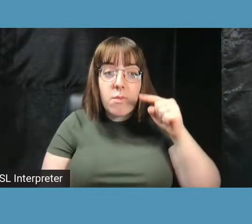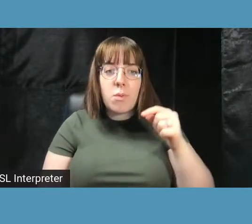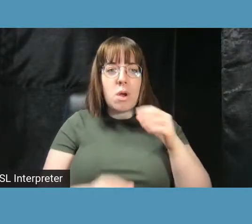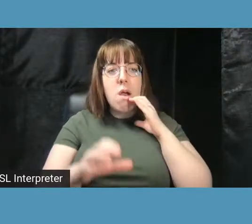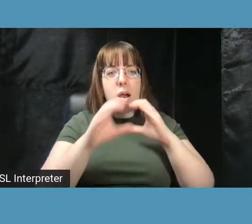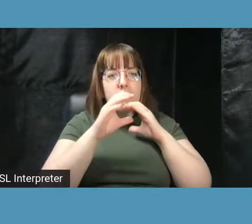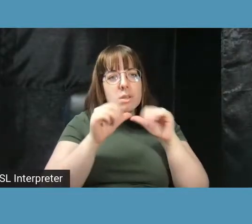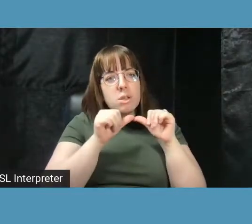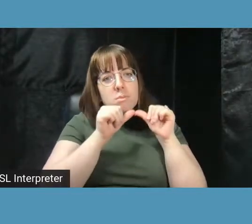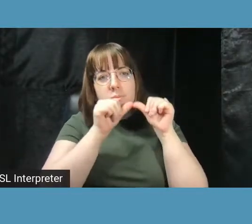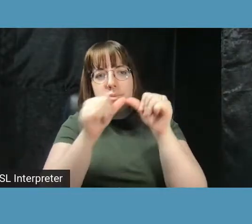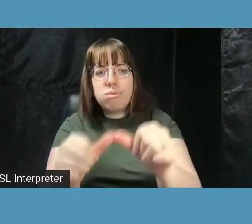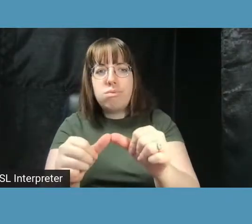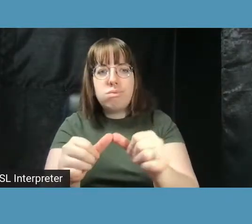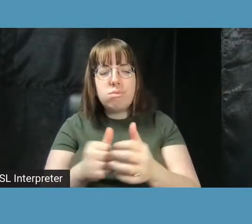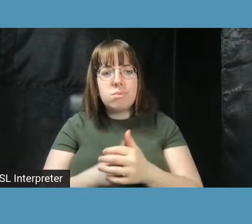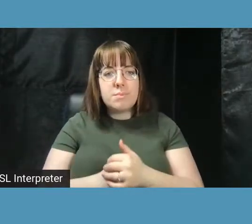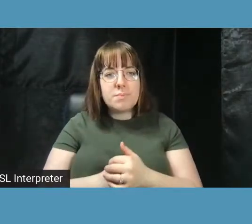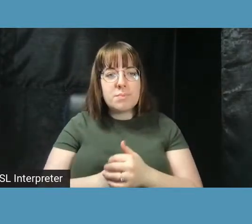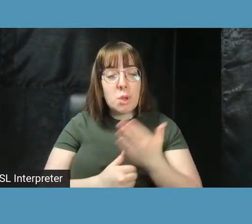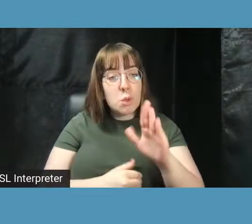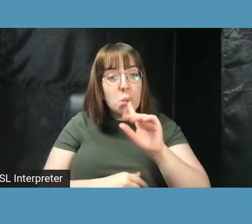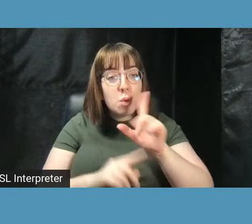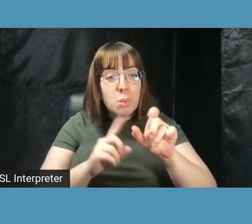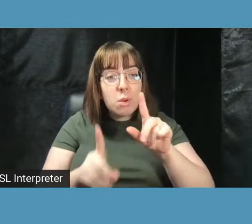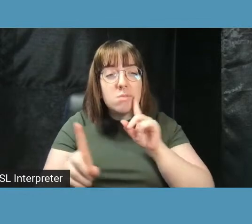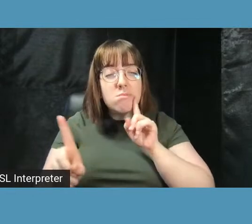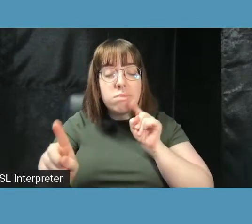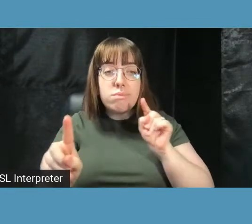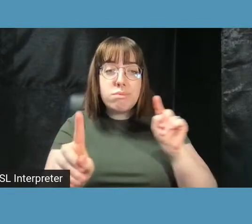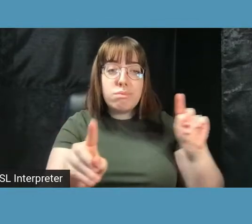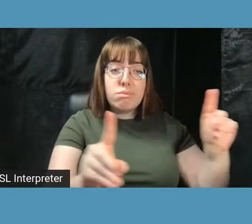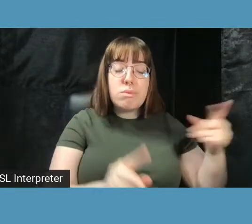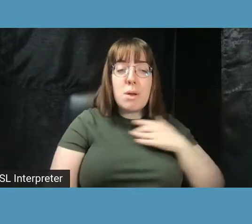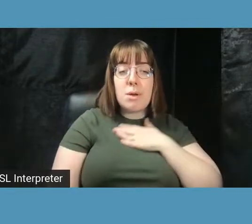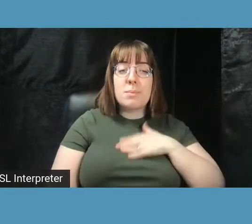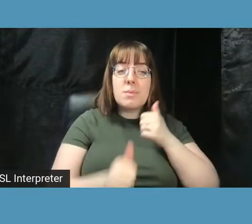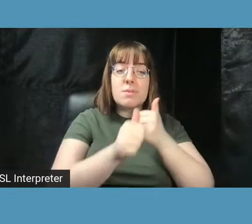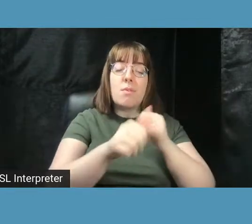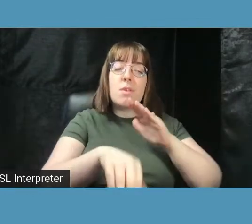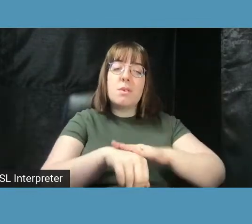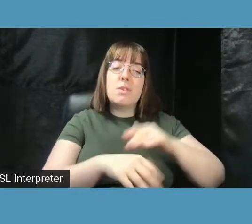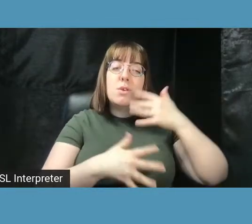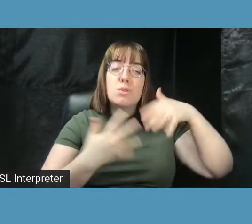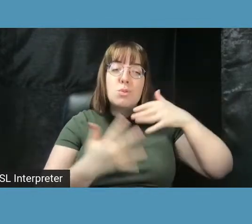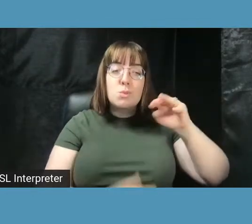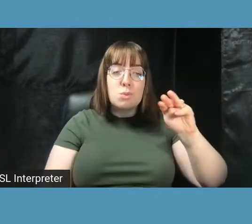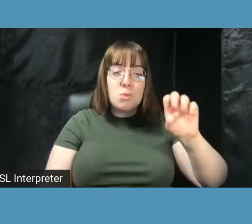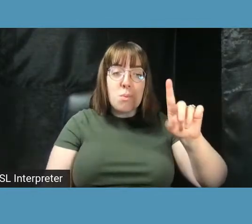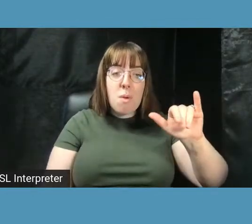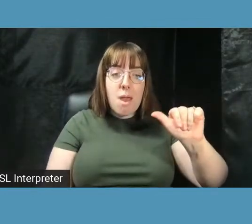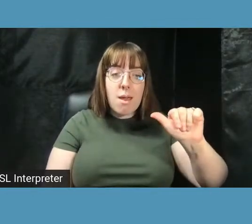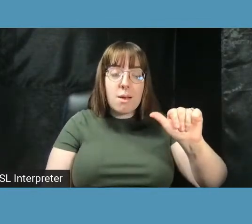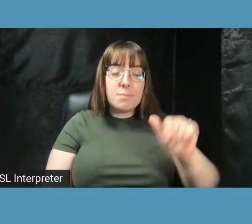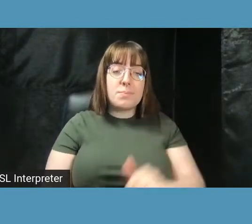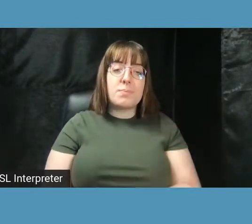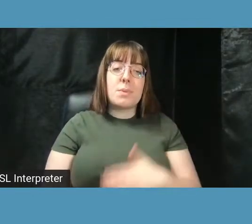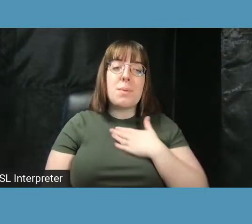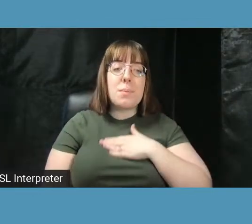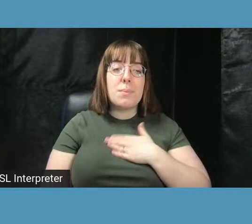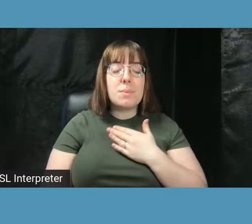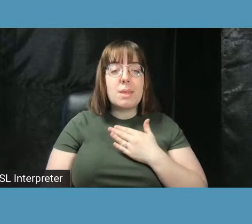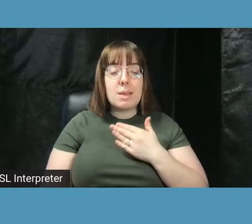conversation and get your questions answered. Also, please follow us on social media. And remember to please join us